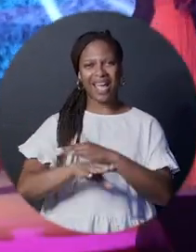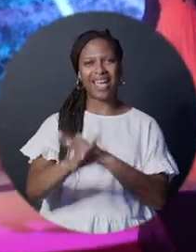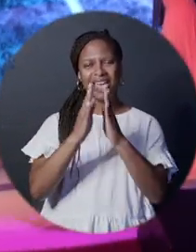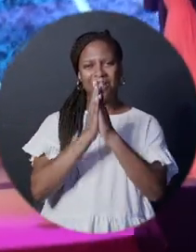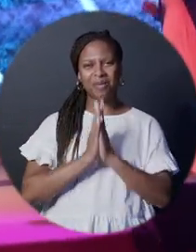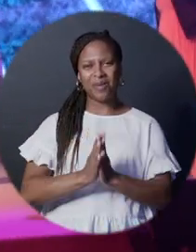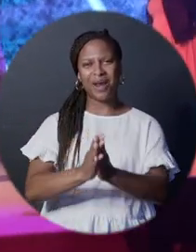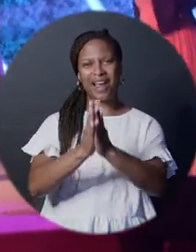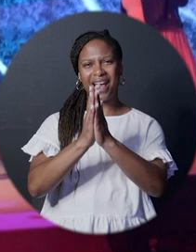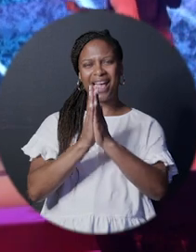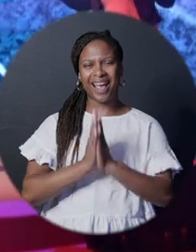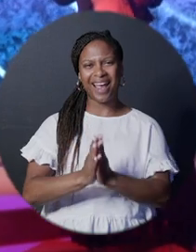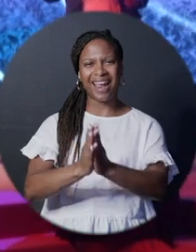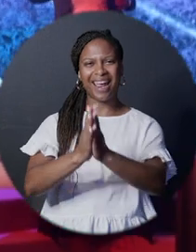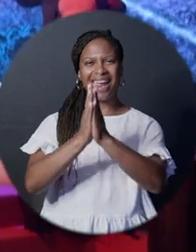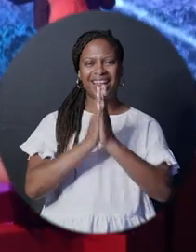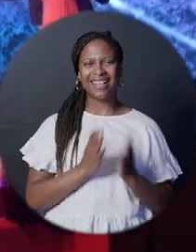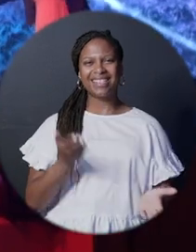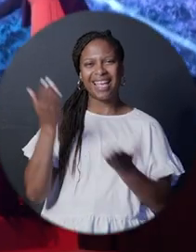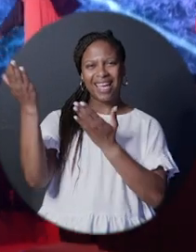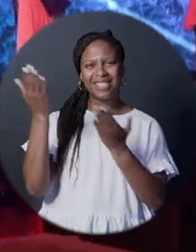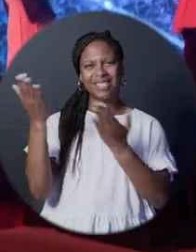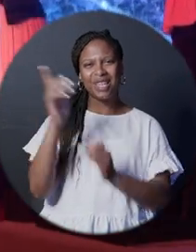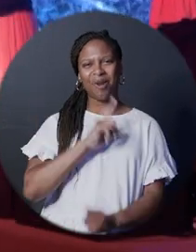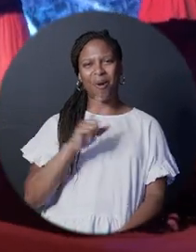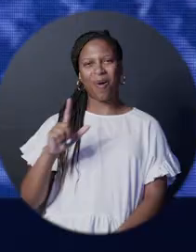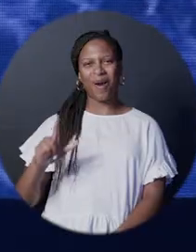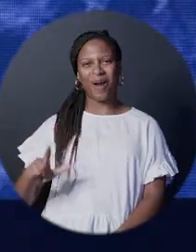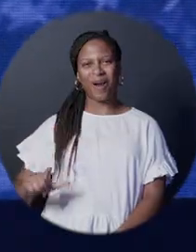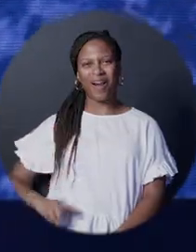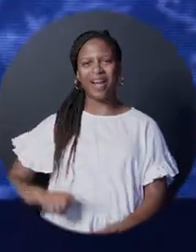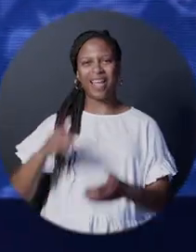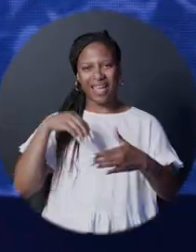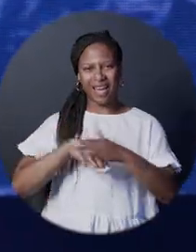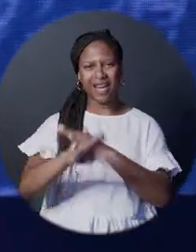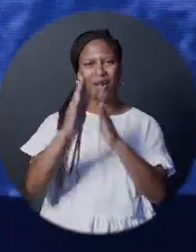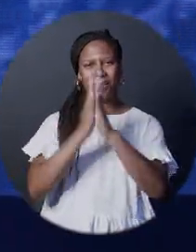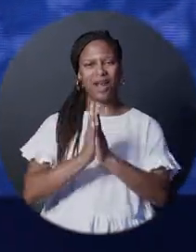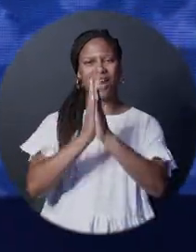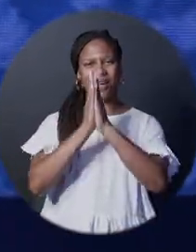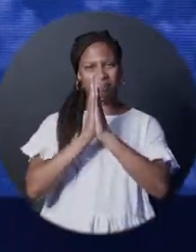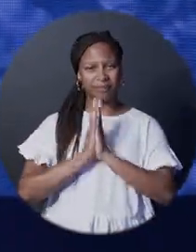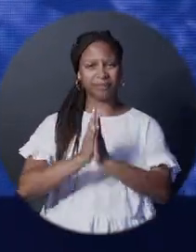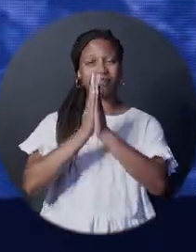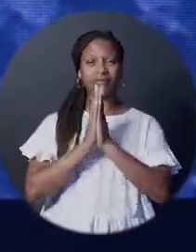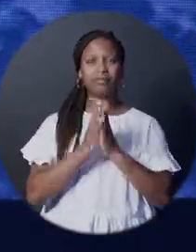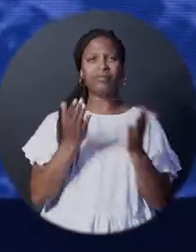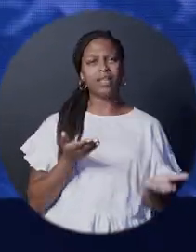To the Lord.